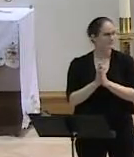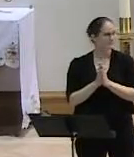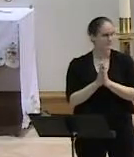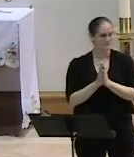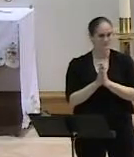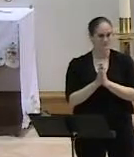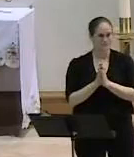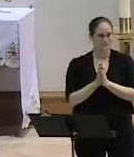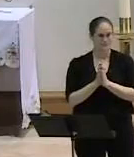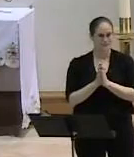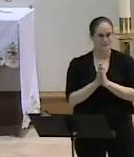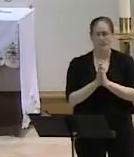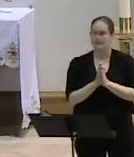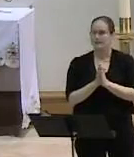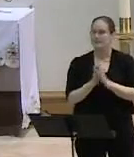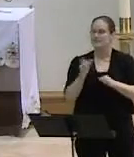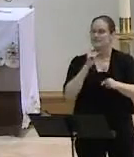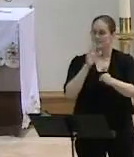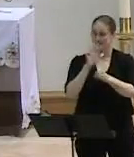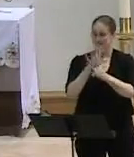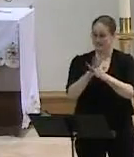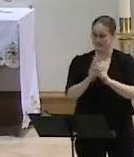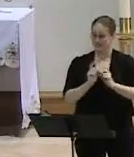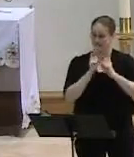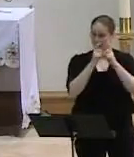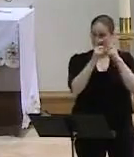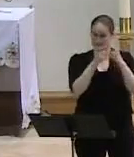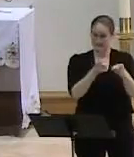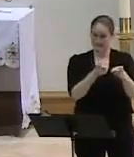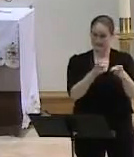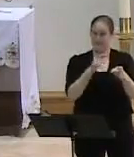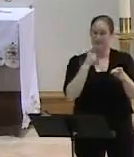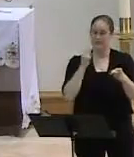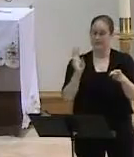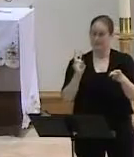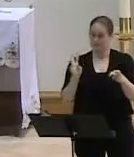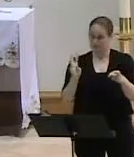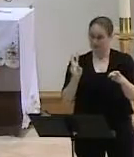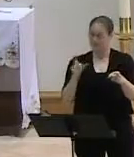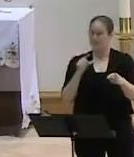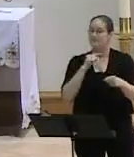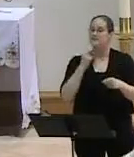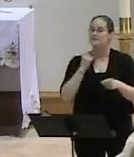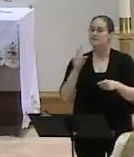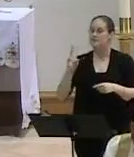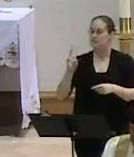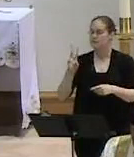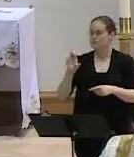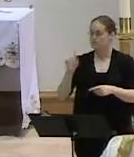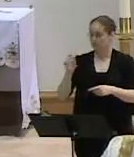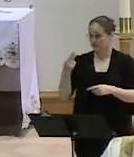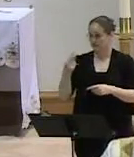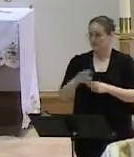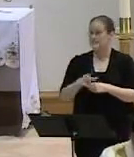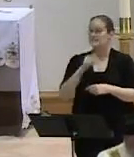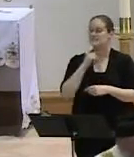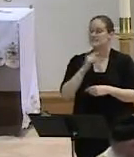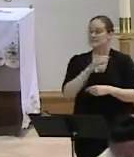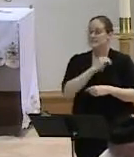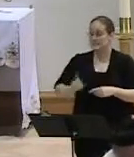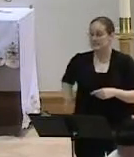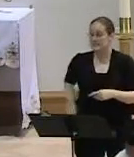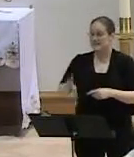Okay, as a token of your dedication, Father Wilhelm, Father Wirth, Deacon Ken, Deacon Vaughan, and the